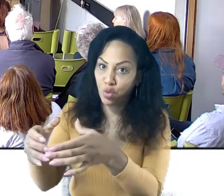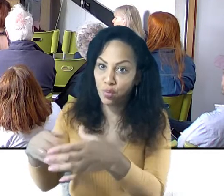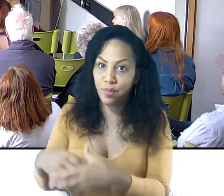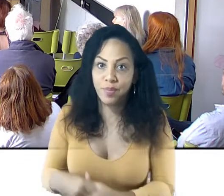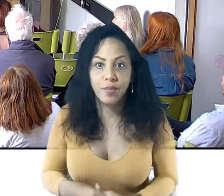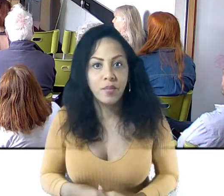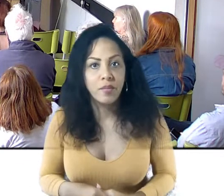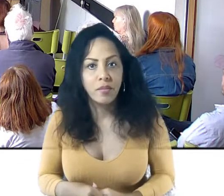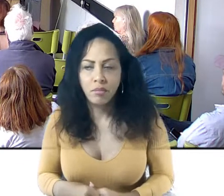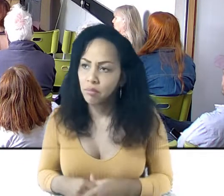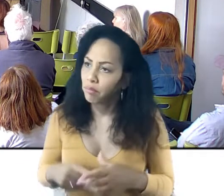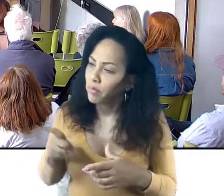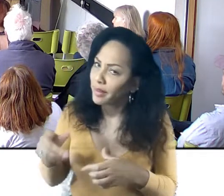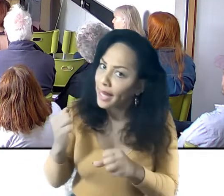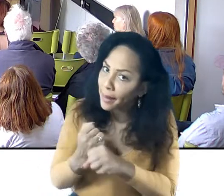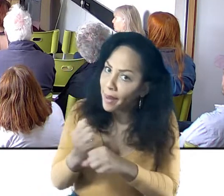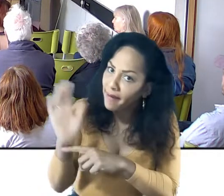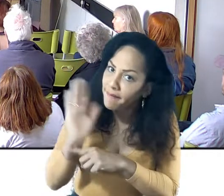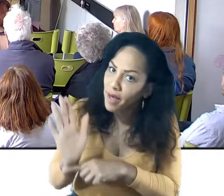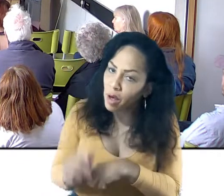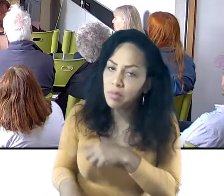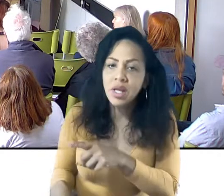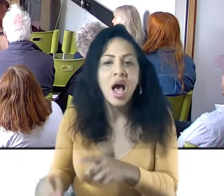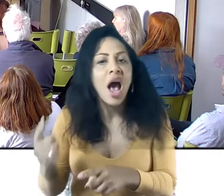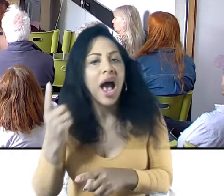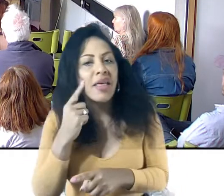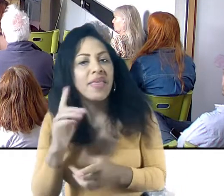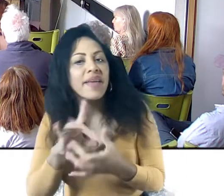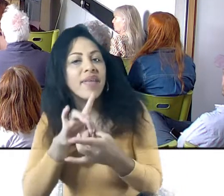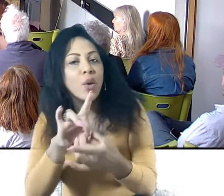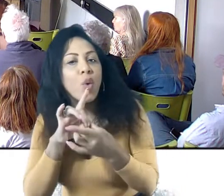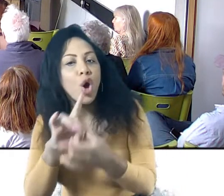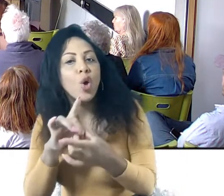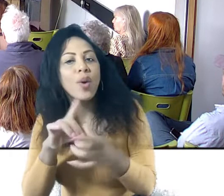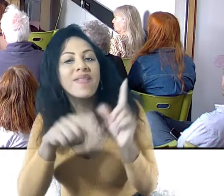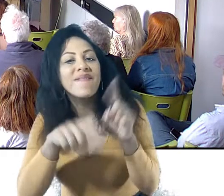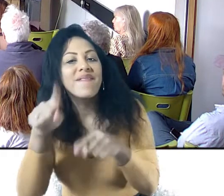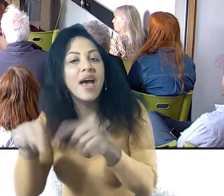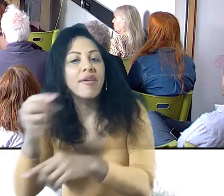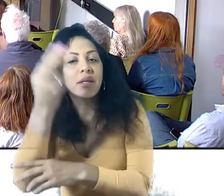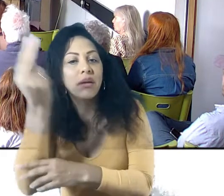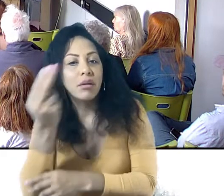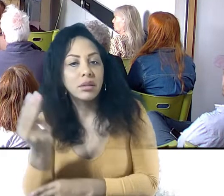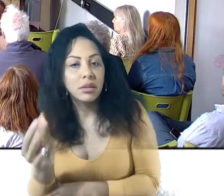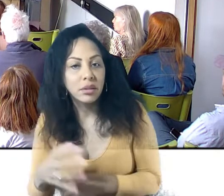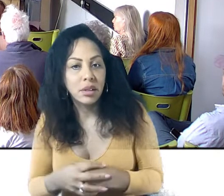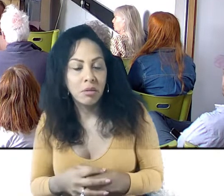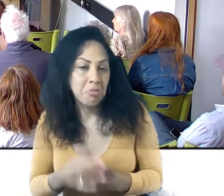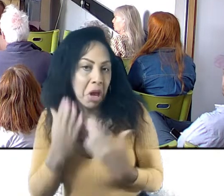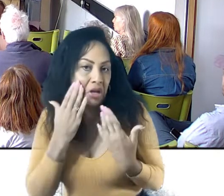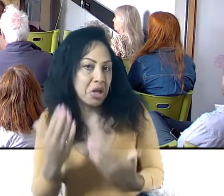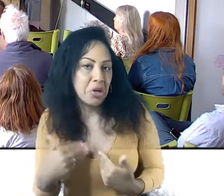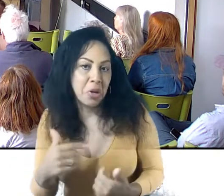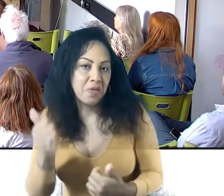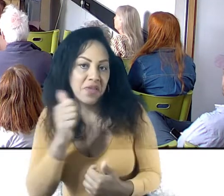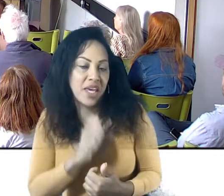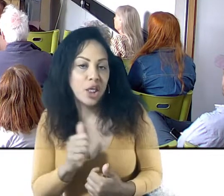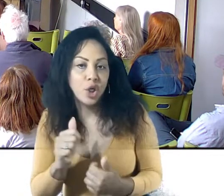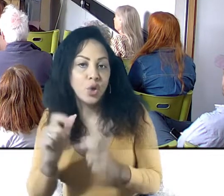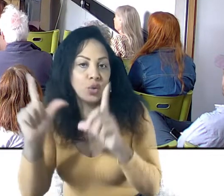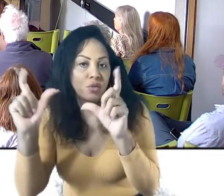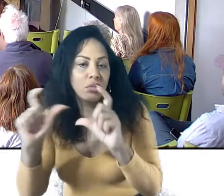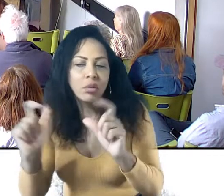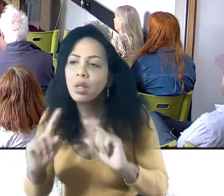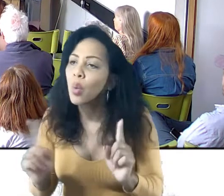various artists also, Right. but I don't know if they give people cameras. Yeah. Okay. Invisible.